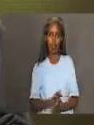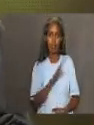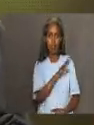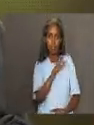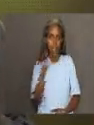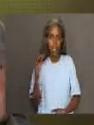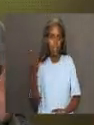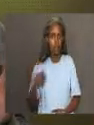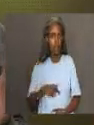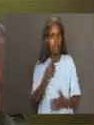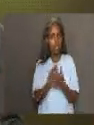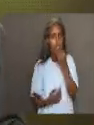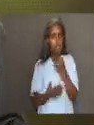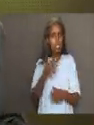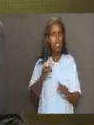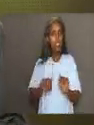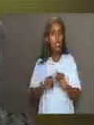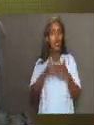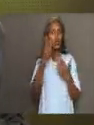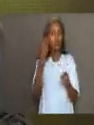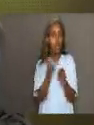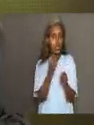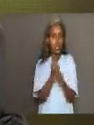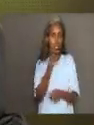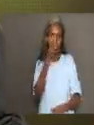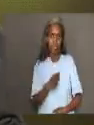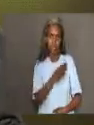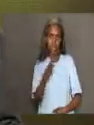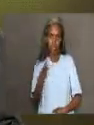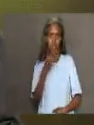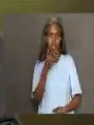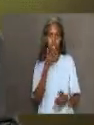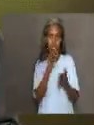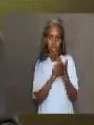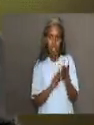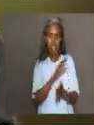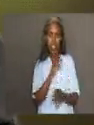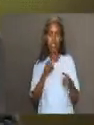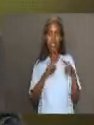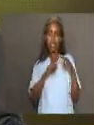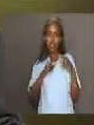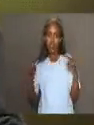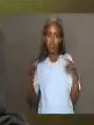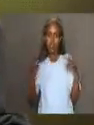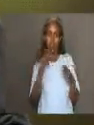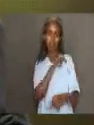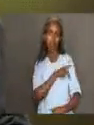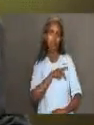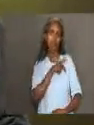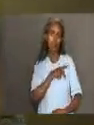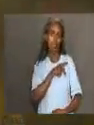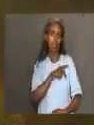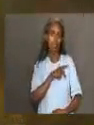functions, and we discussed how to sketch their graphs based on their unique